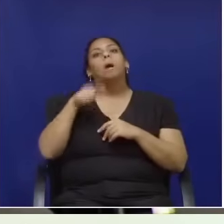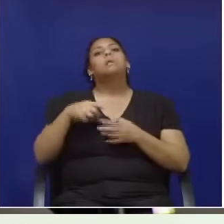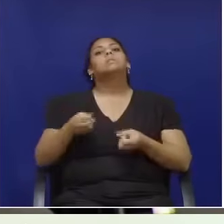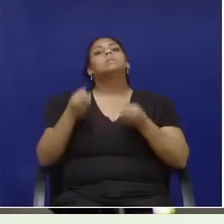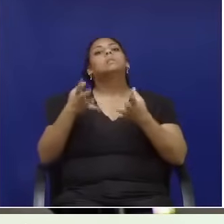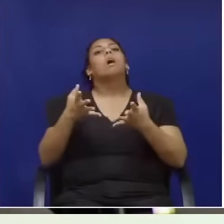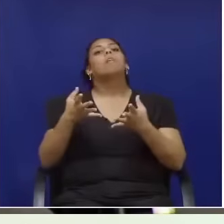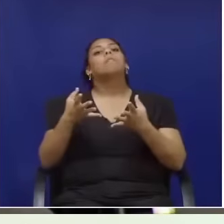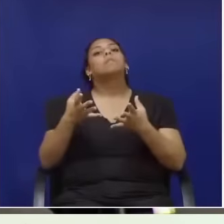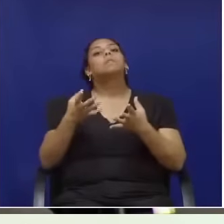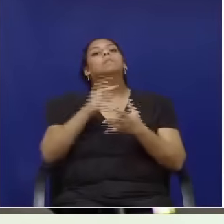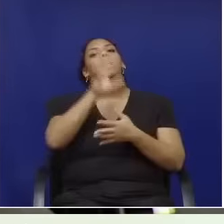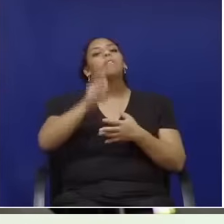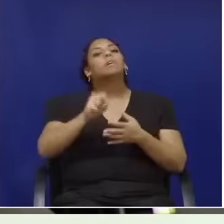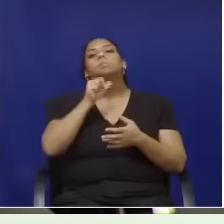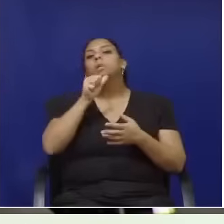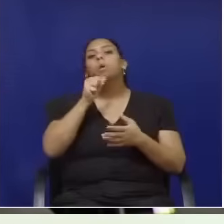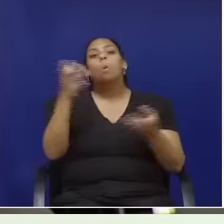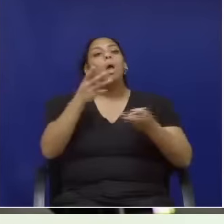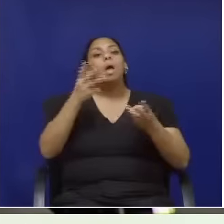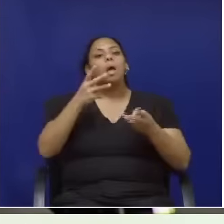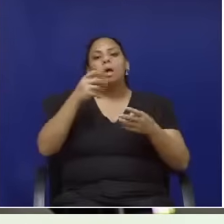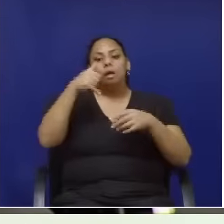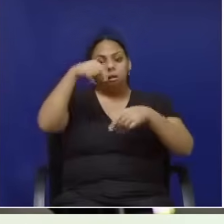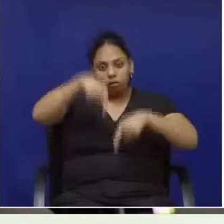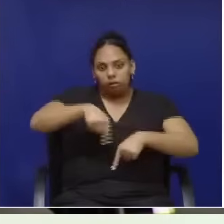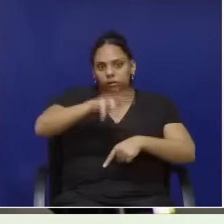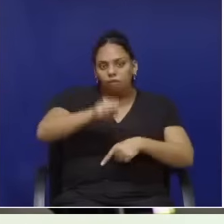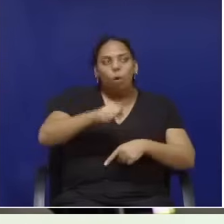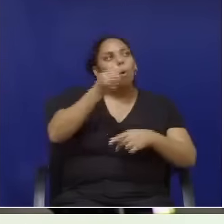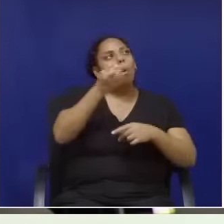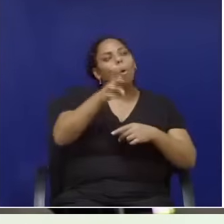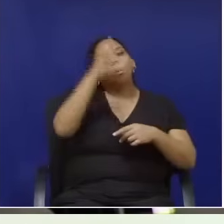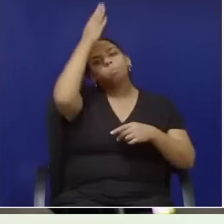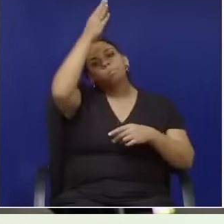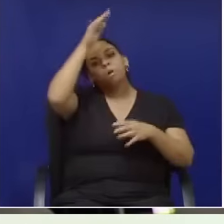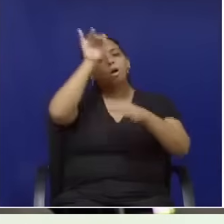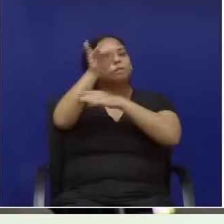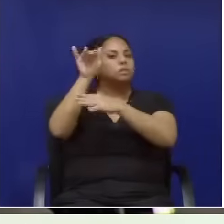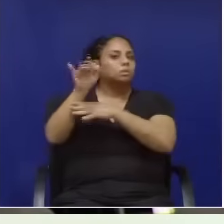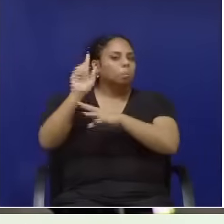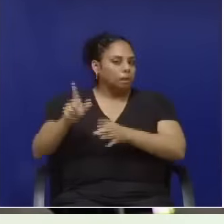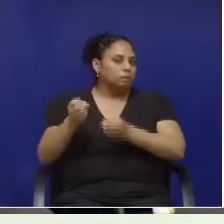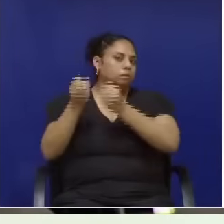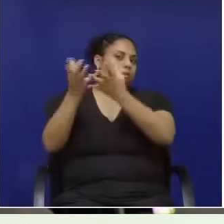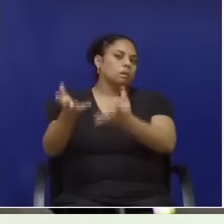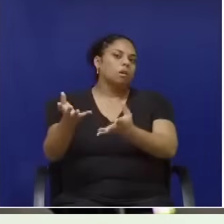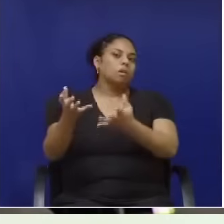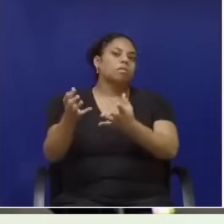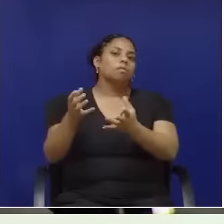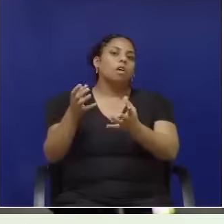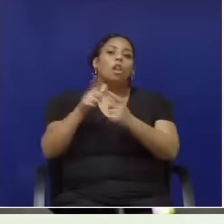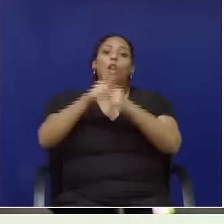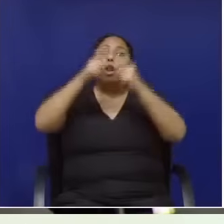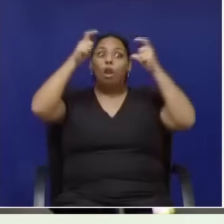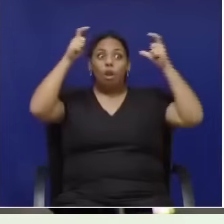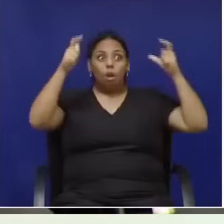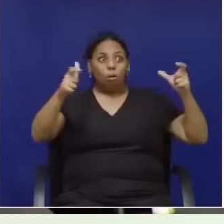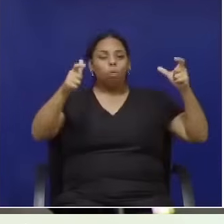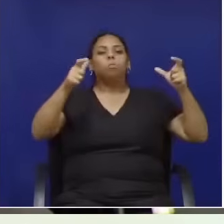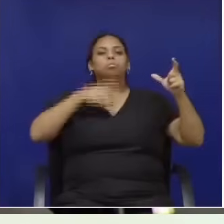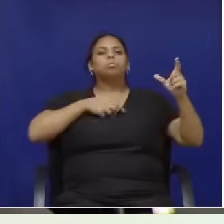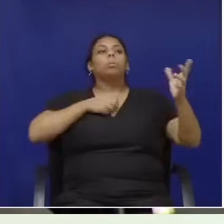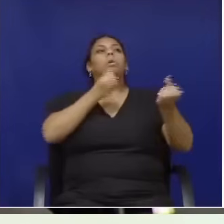are. So we're looking at countries with particularly large populations. That's where we have the biggest impact when we introduce